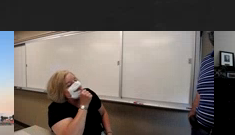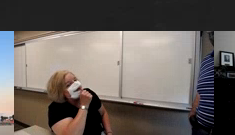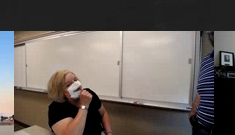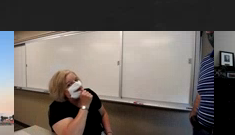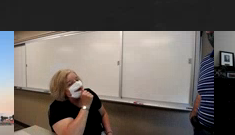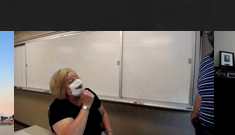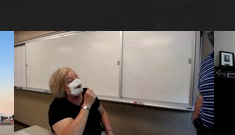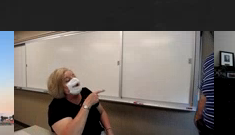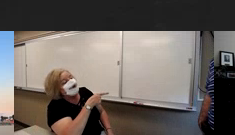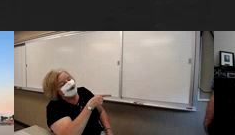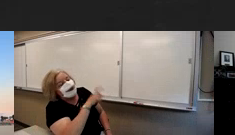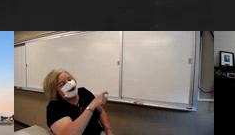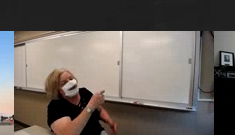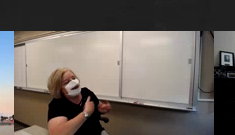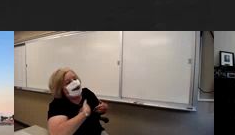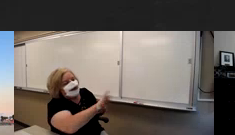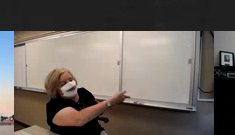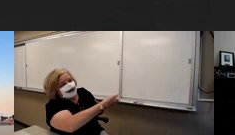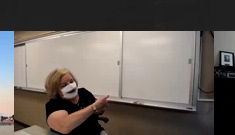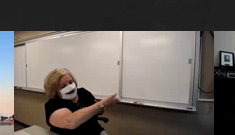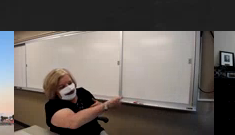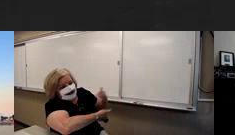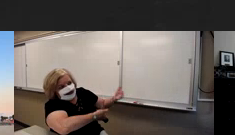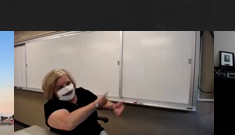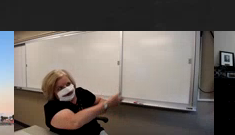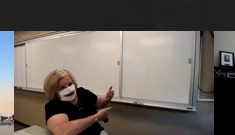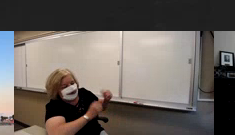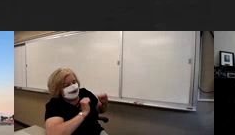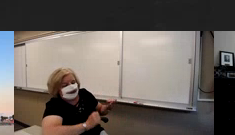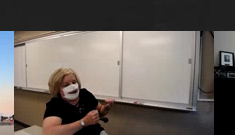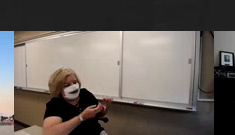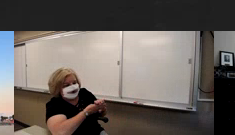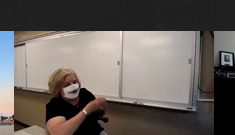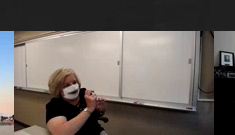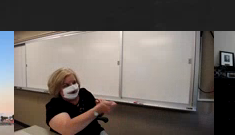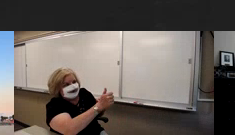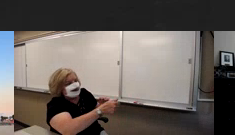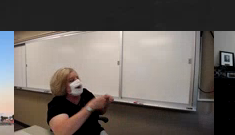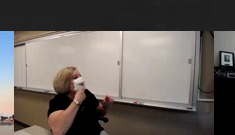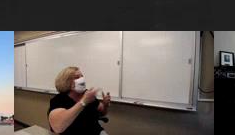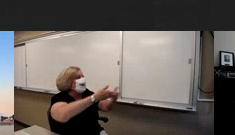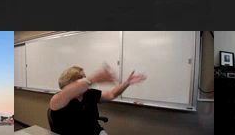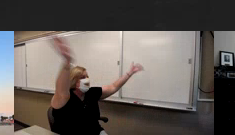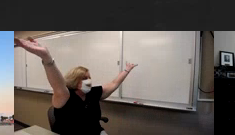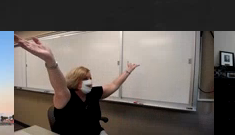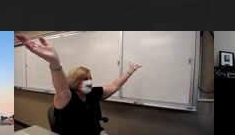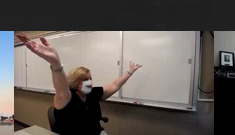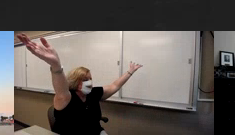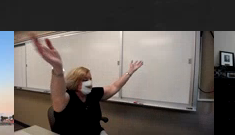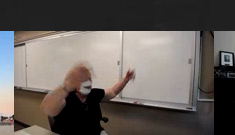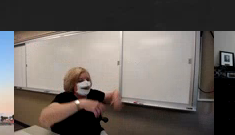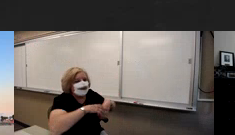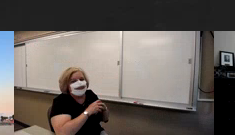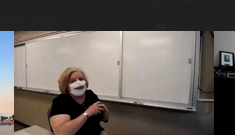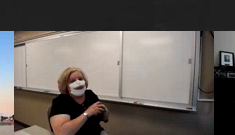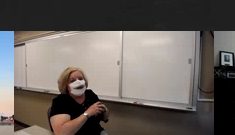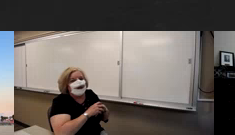be invited. You couldn't just join, or it couldn't just be a public team. Okay.